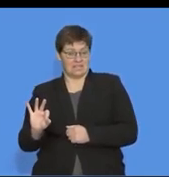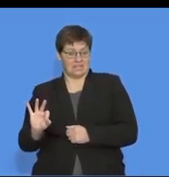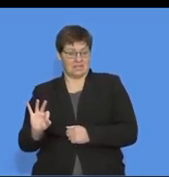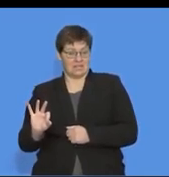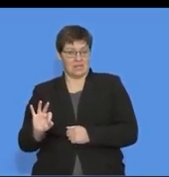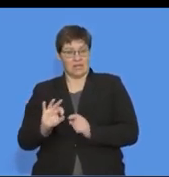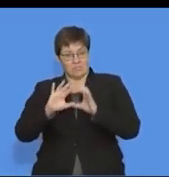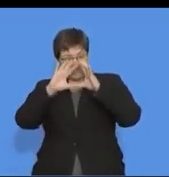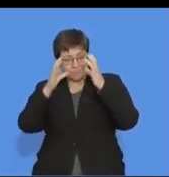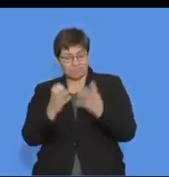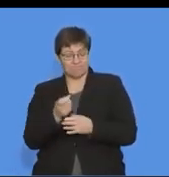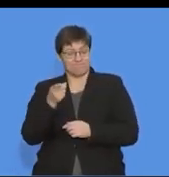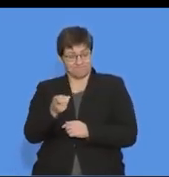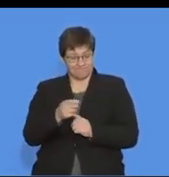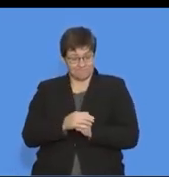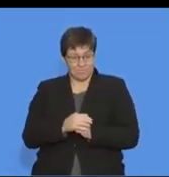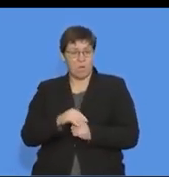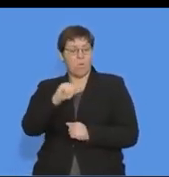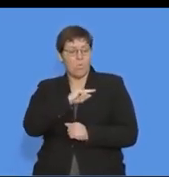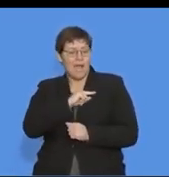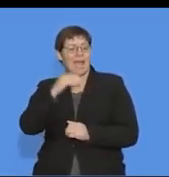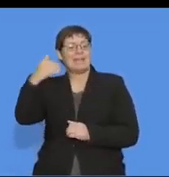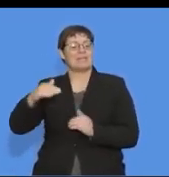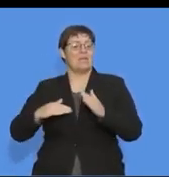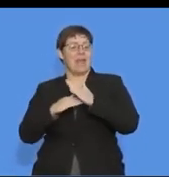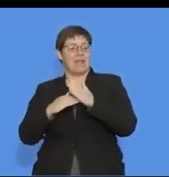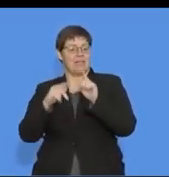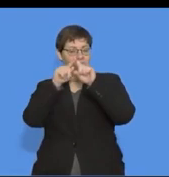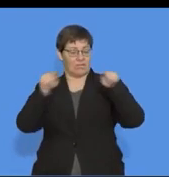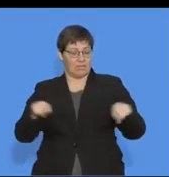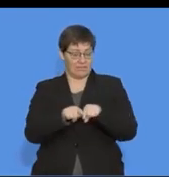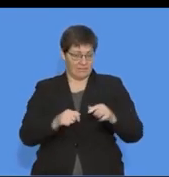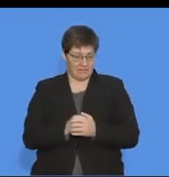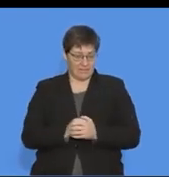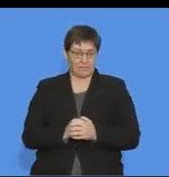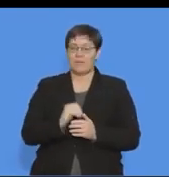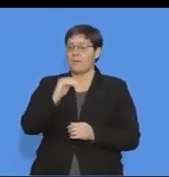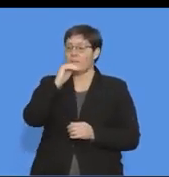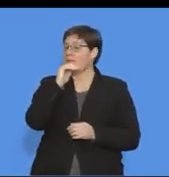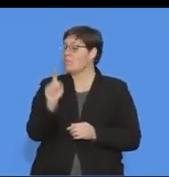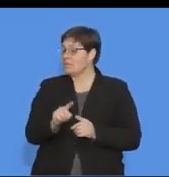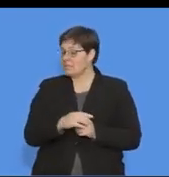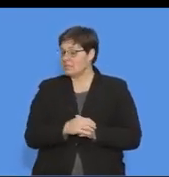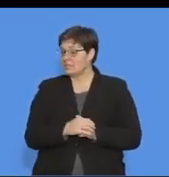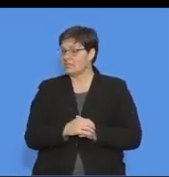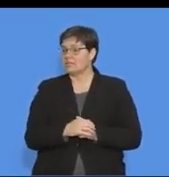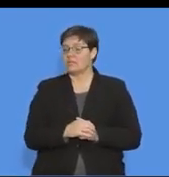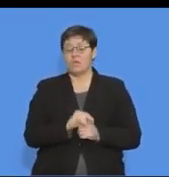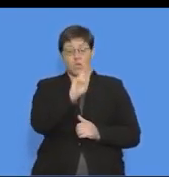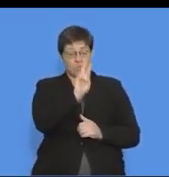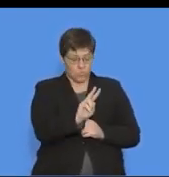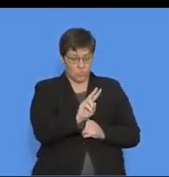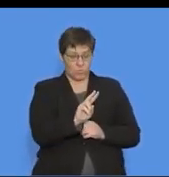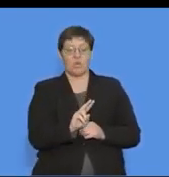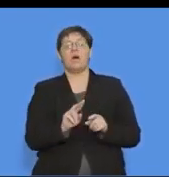of U, right? Because it's an exterior angle of a triangle. So that simply makes angle U to also